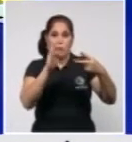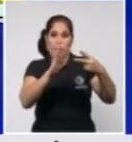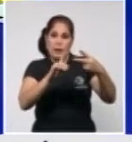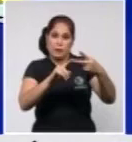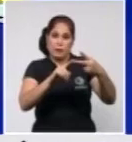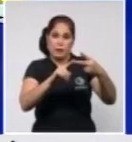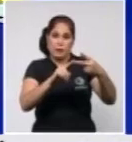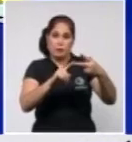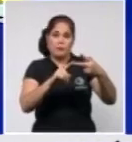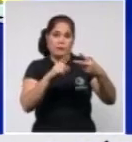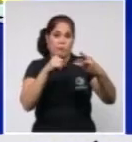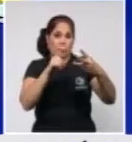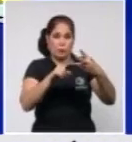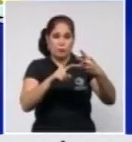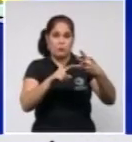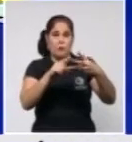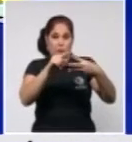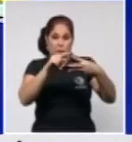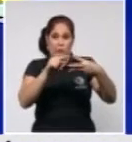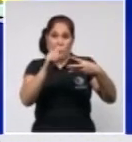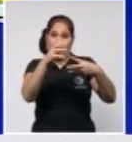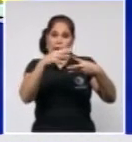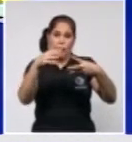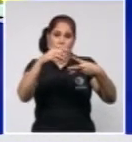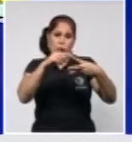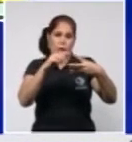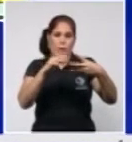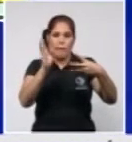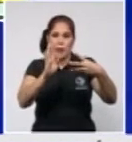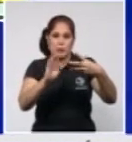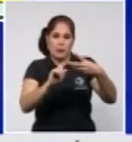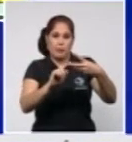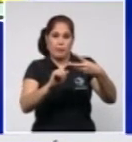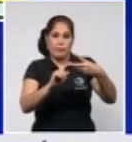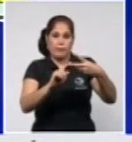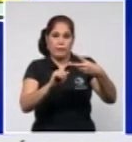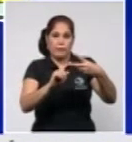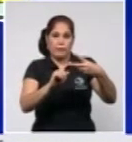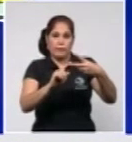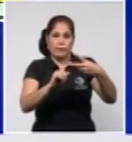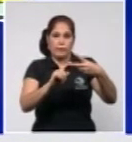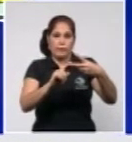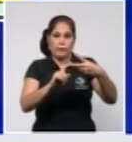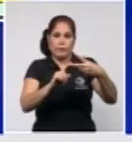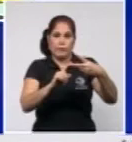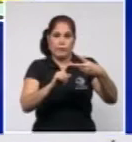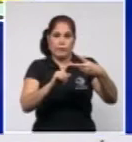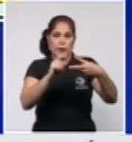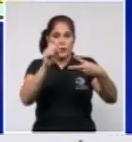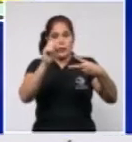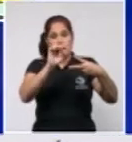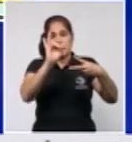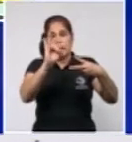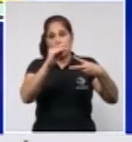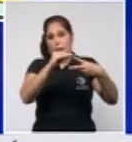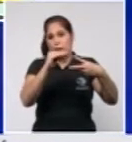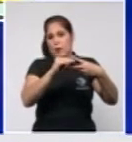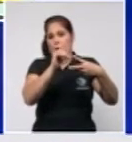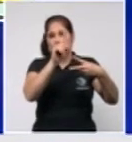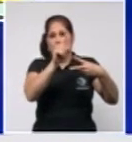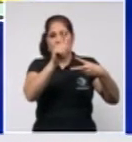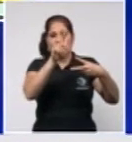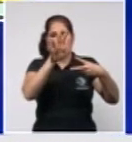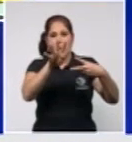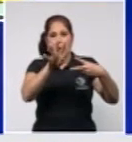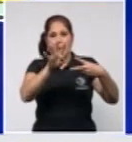after the United States, which has over 7 million cases, and Brazil with more than 4.5 million,